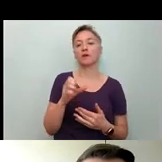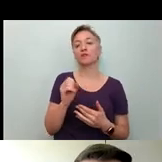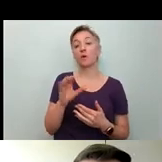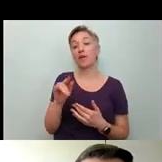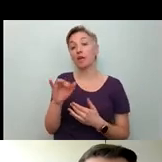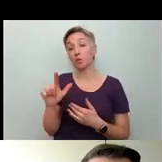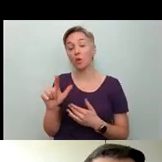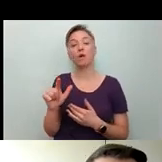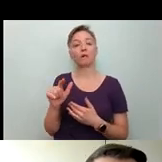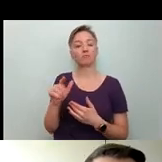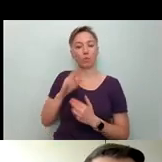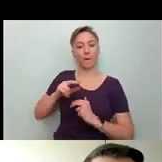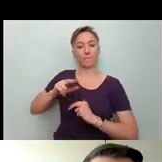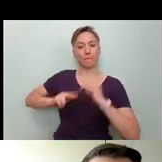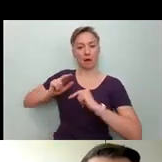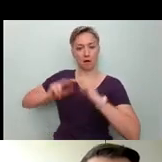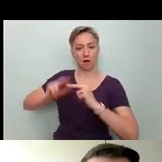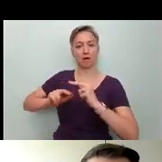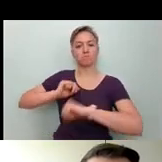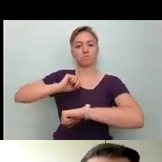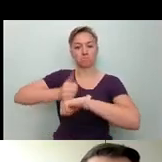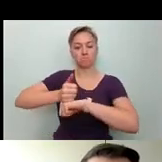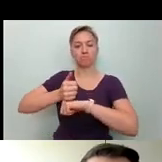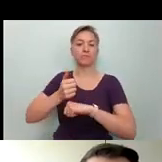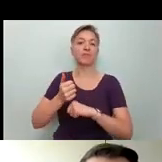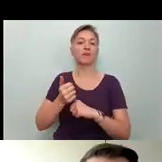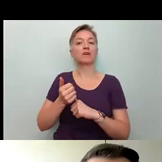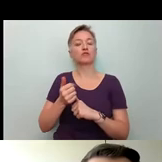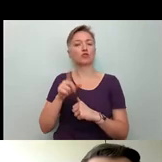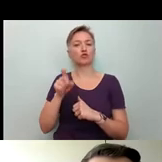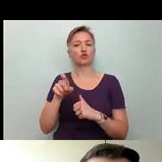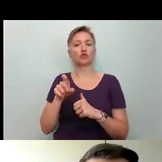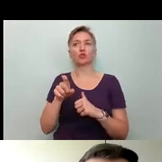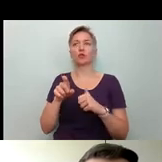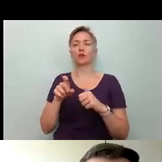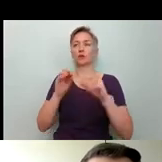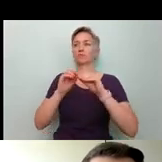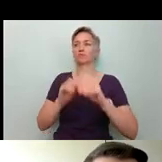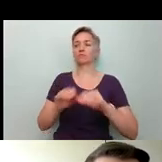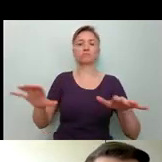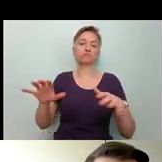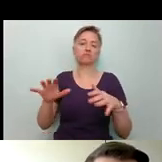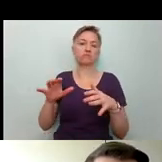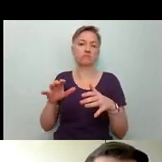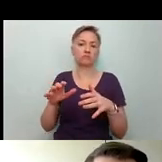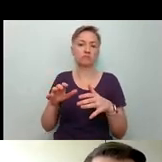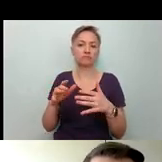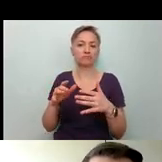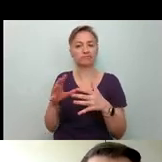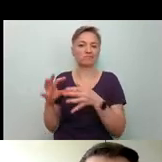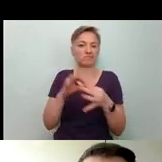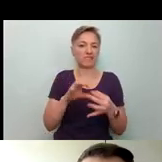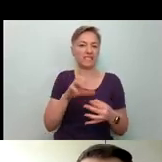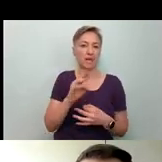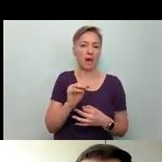will get built out and will ultimately be rolled out to the organization as a part of CPM in the months to